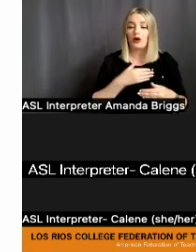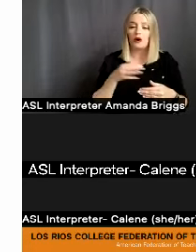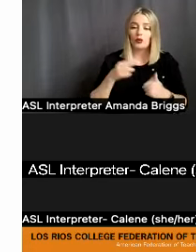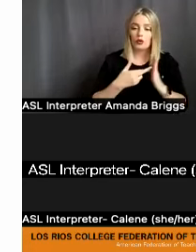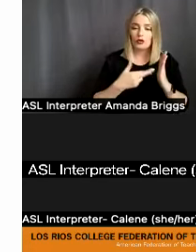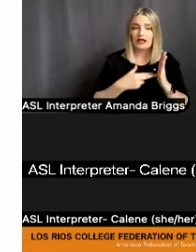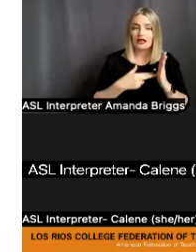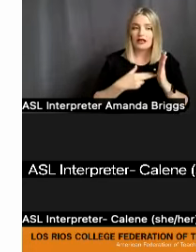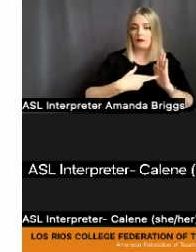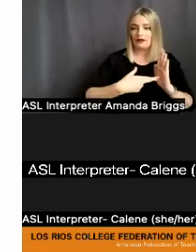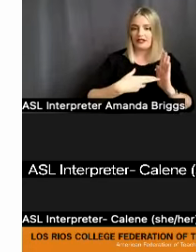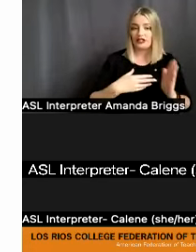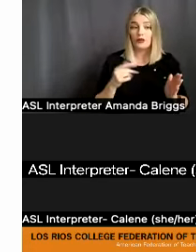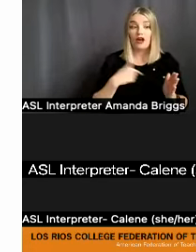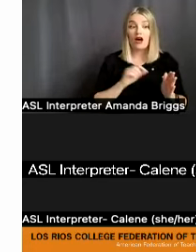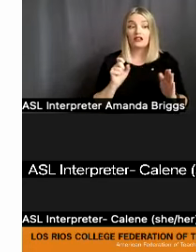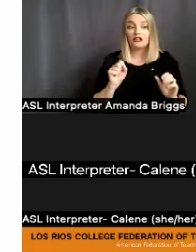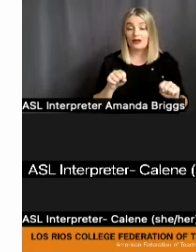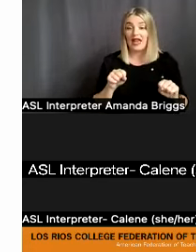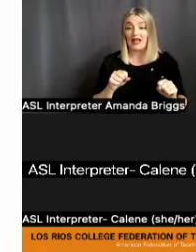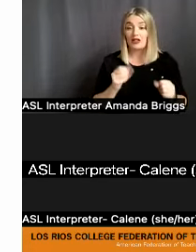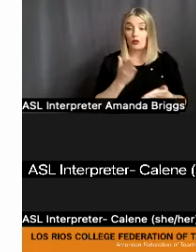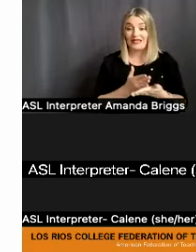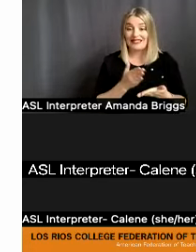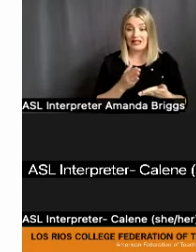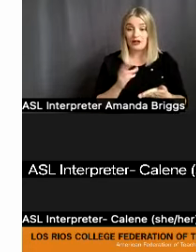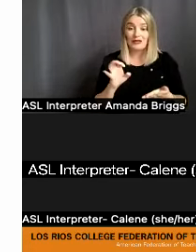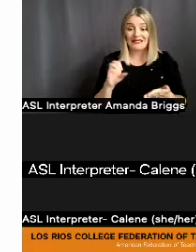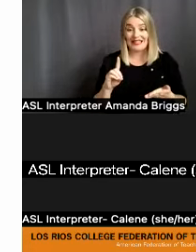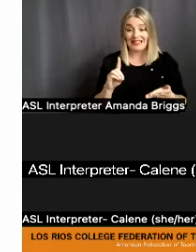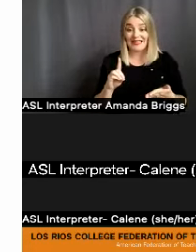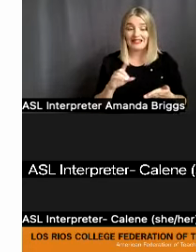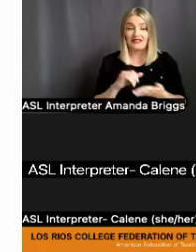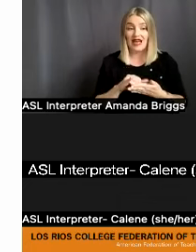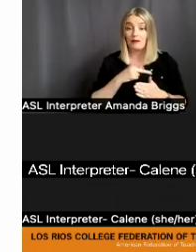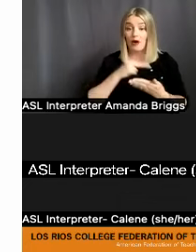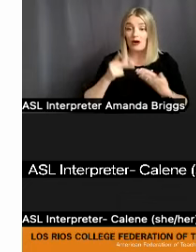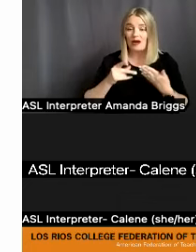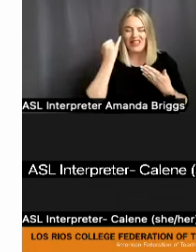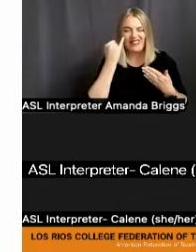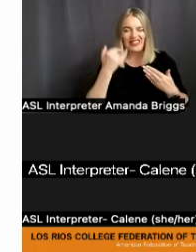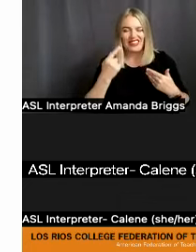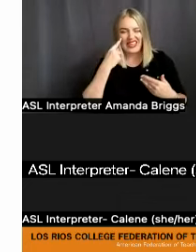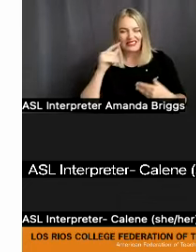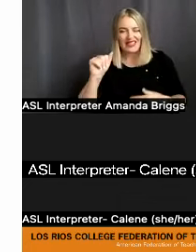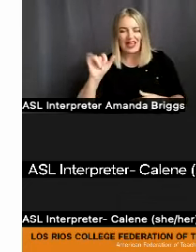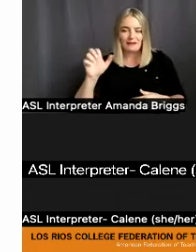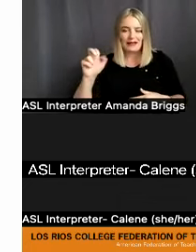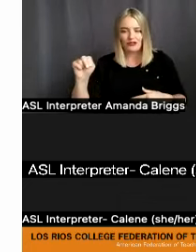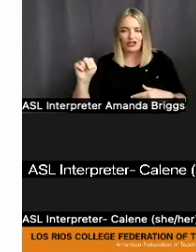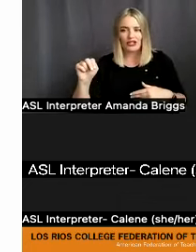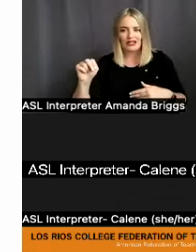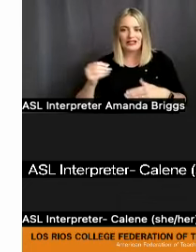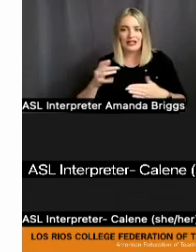right to rescind this program at any point if we believe it's being abused by the administration as just a way to get rid of